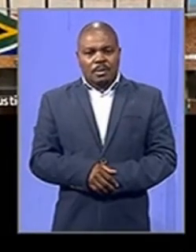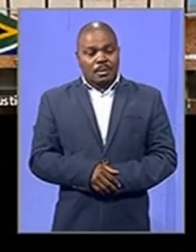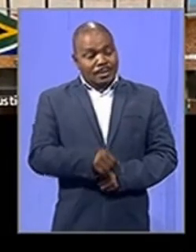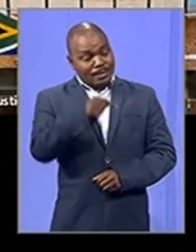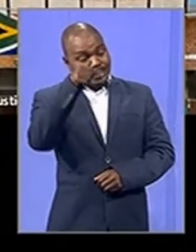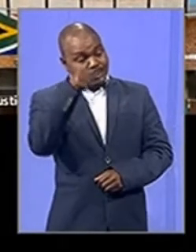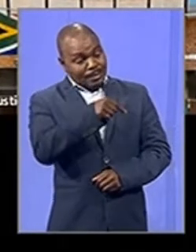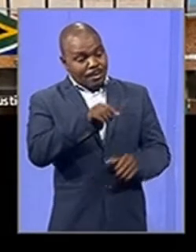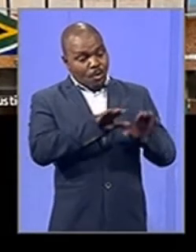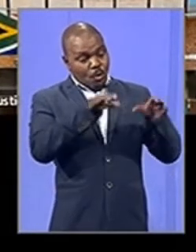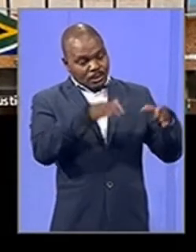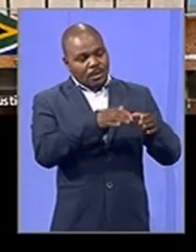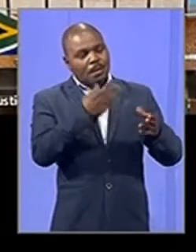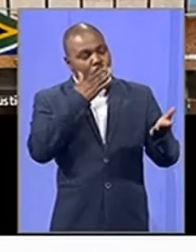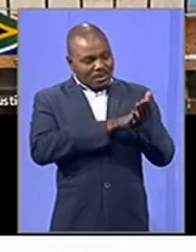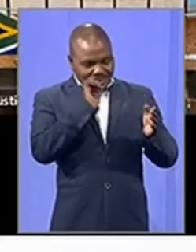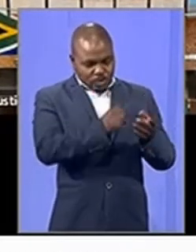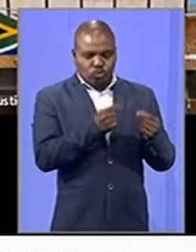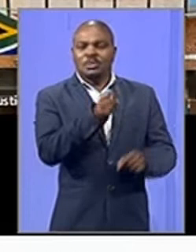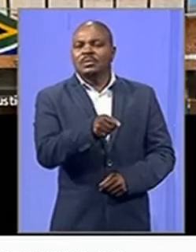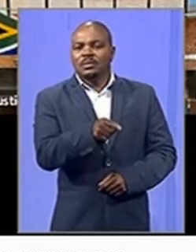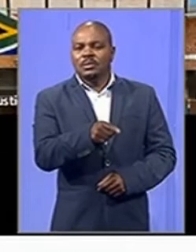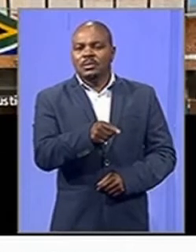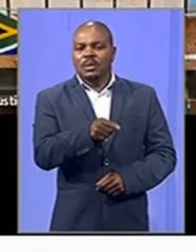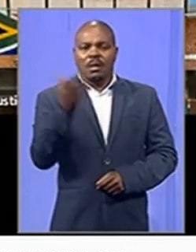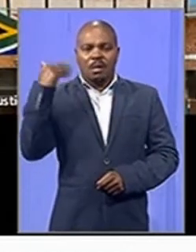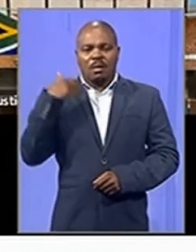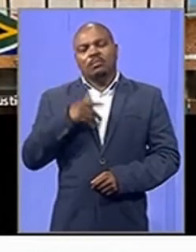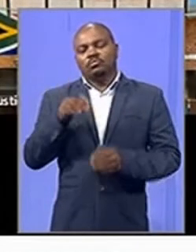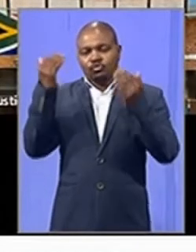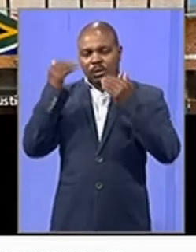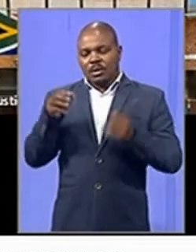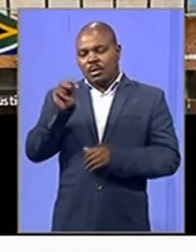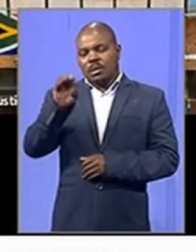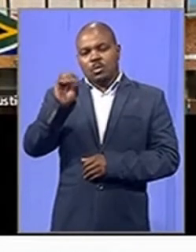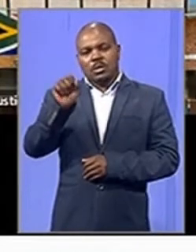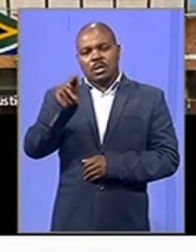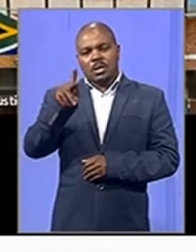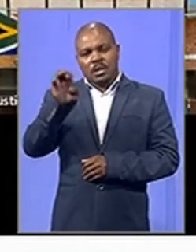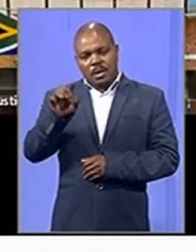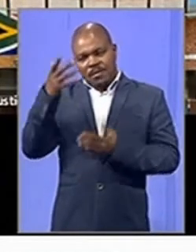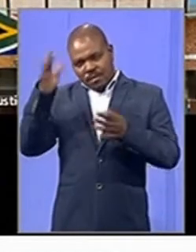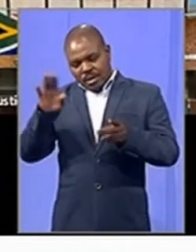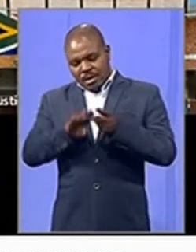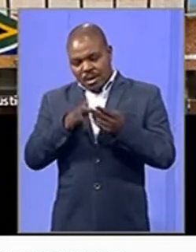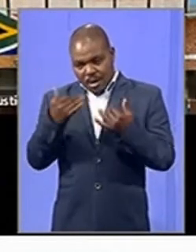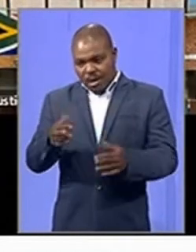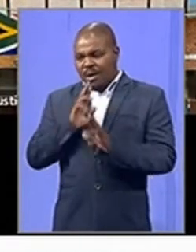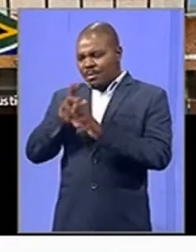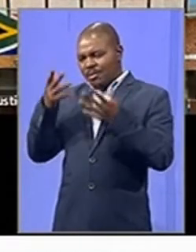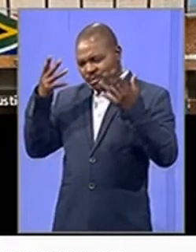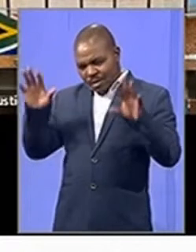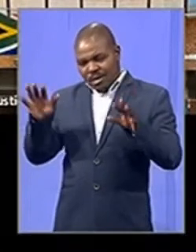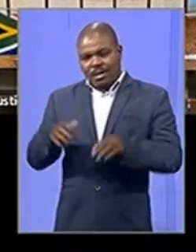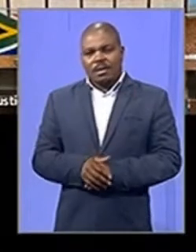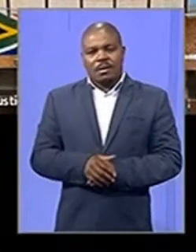its promise. It's repeatedly made that promise before Justice Moseneke. It's made it now in this case. It's made it in reply and it's made it through both